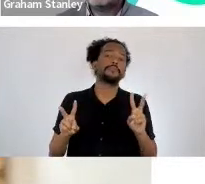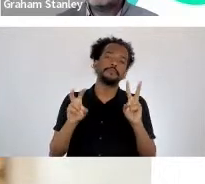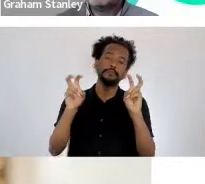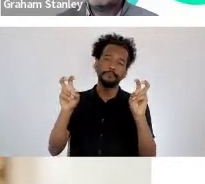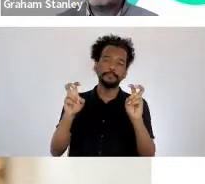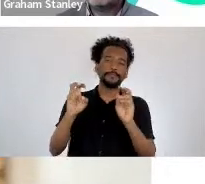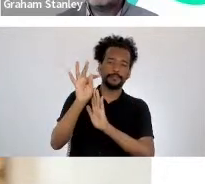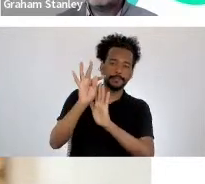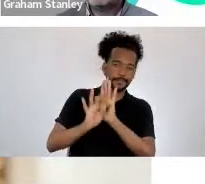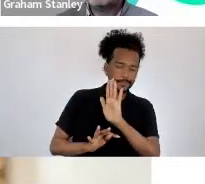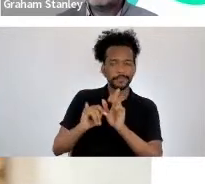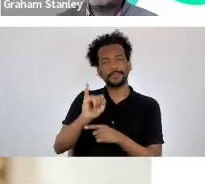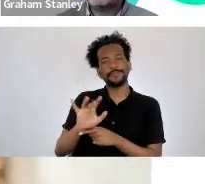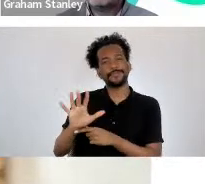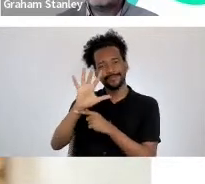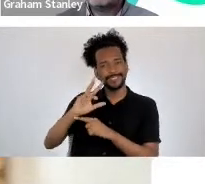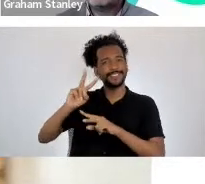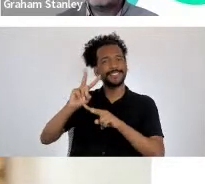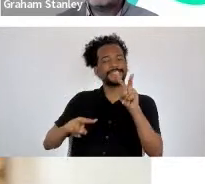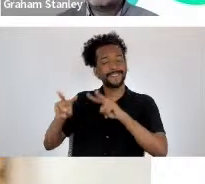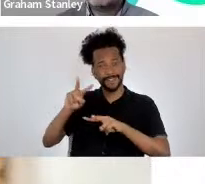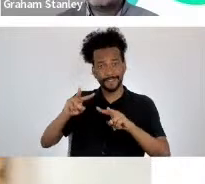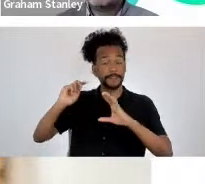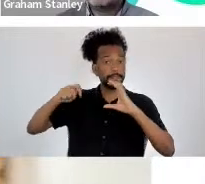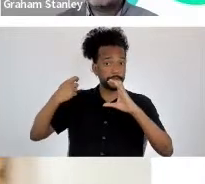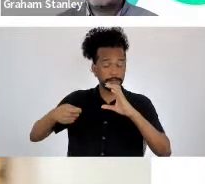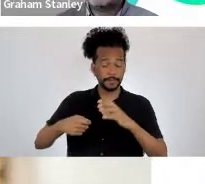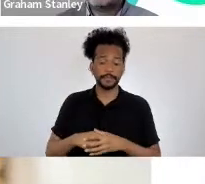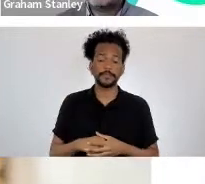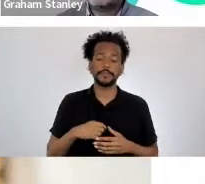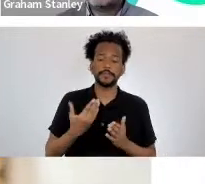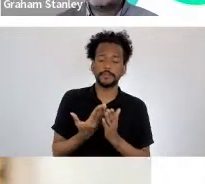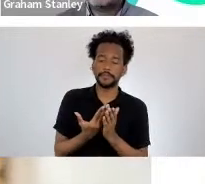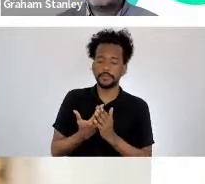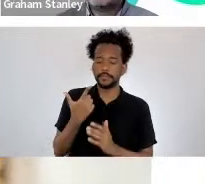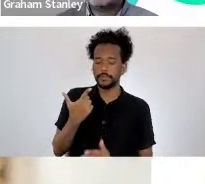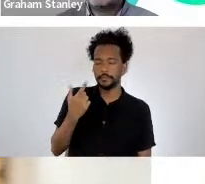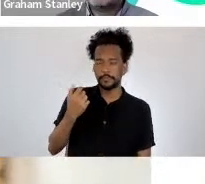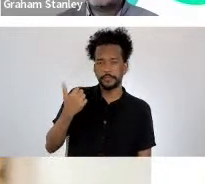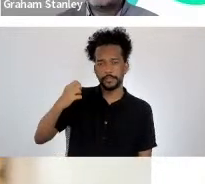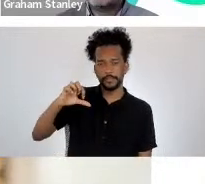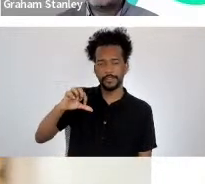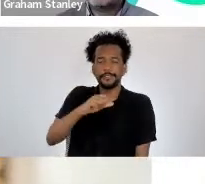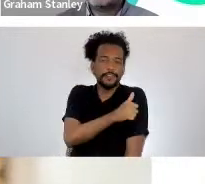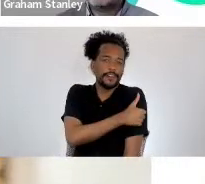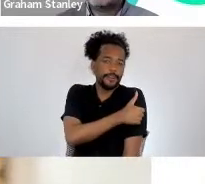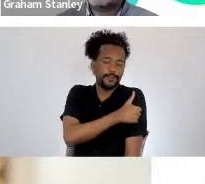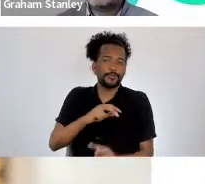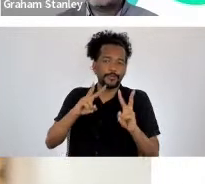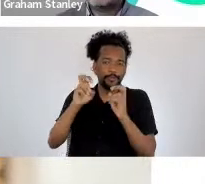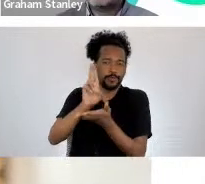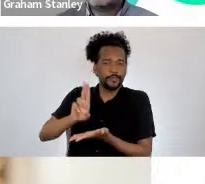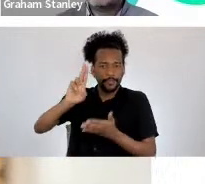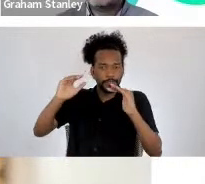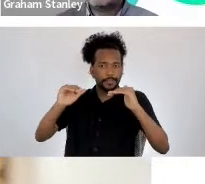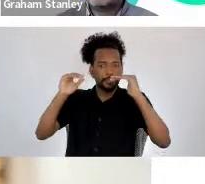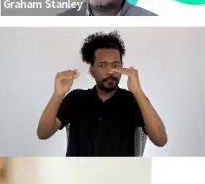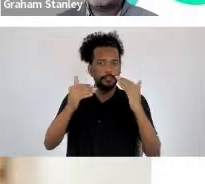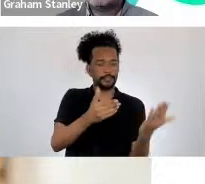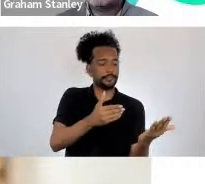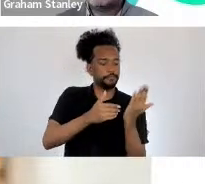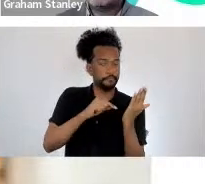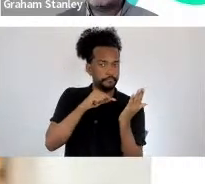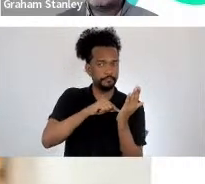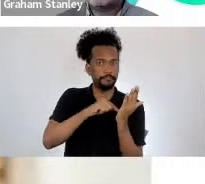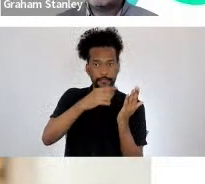a 2019 study, learners in higher education were provided with an AI coach, which resulted in the ability